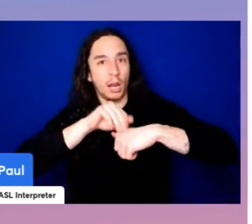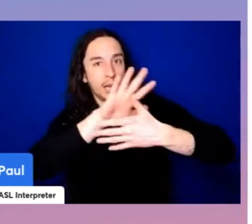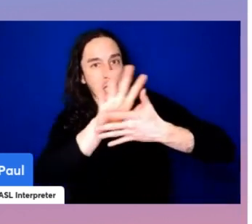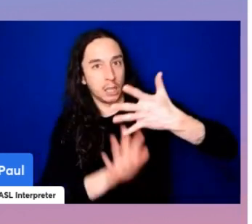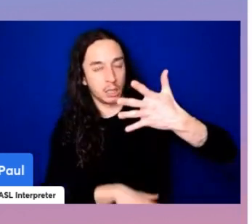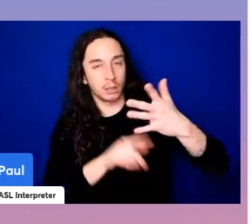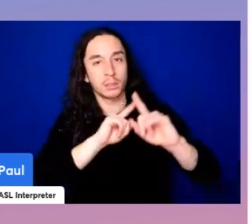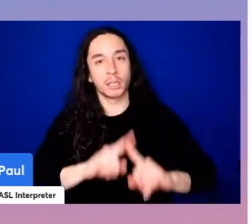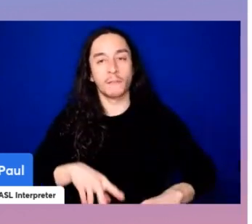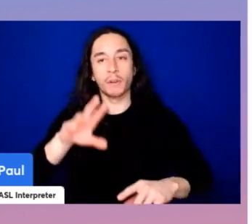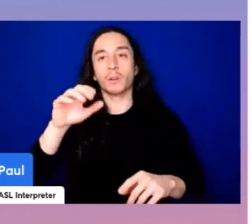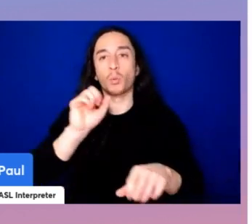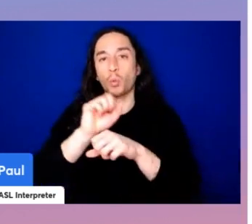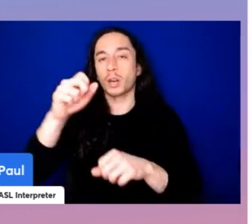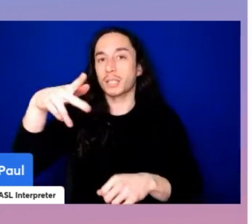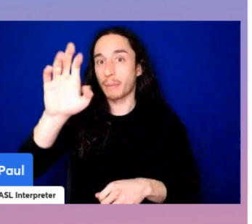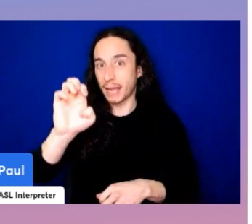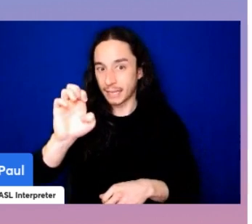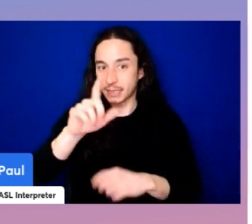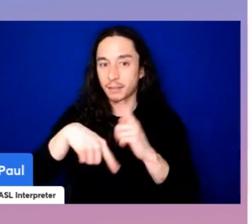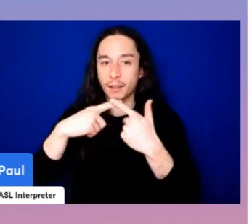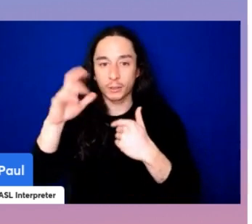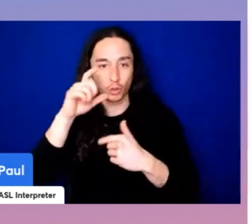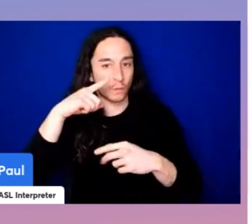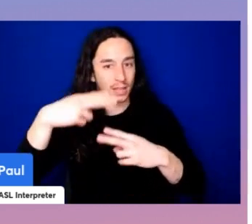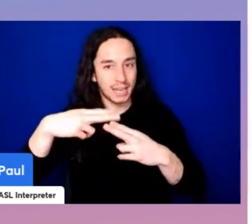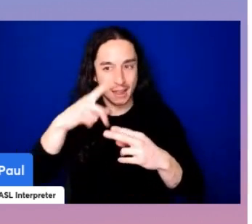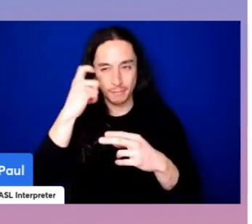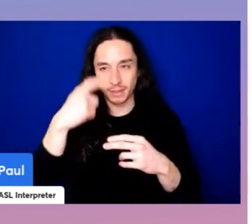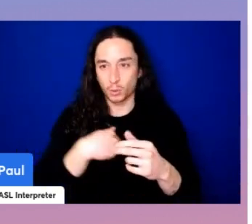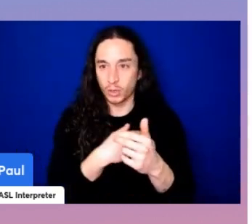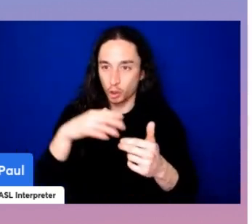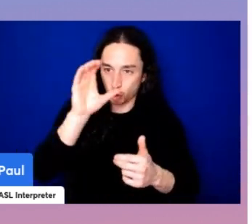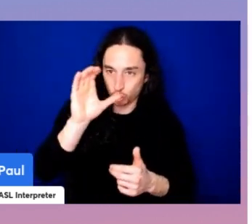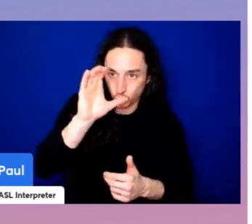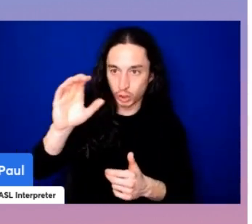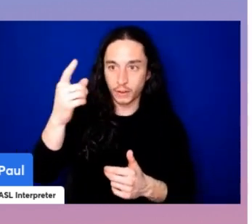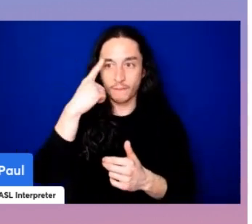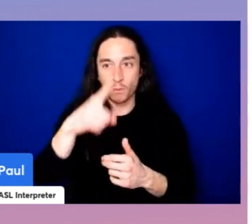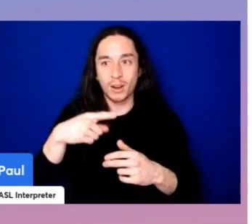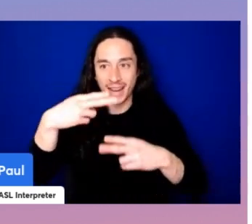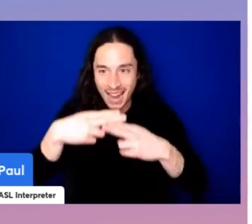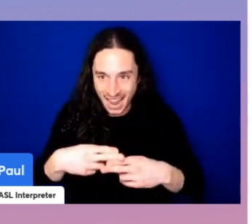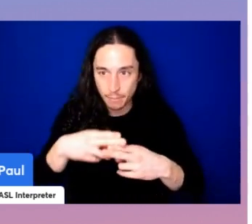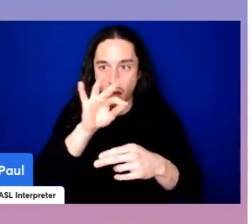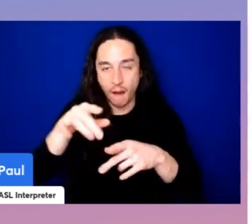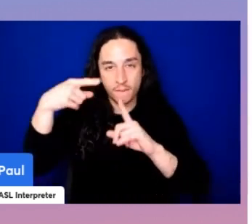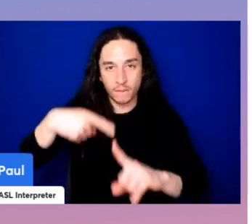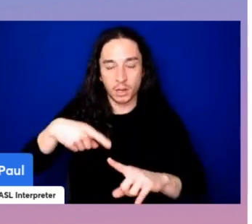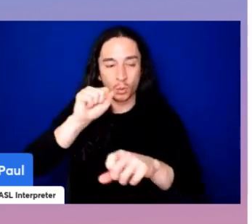workspace name. And because we are searching for the name of the workspace